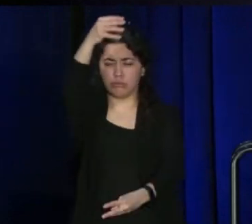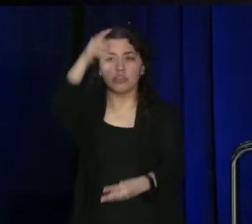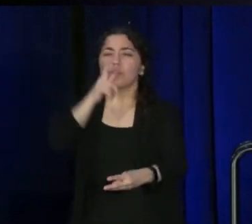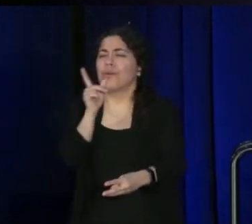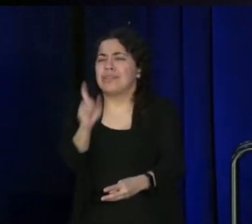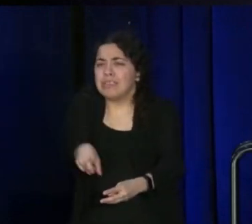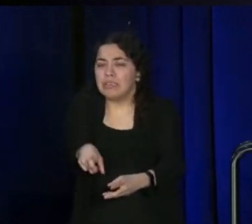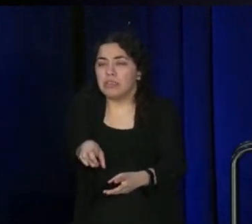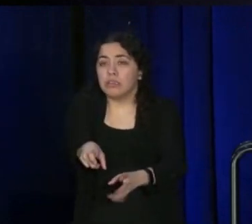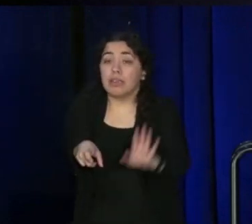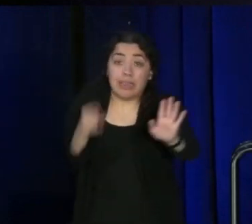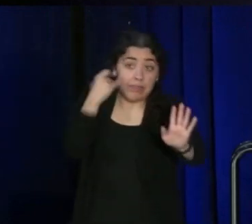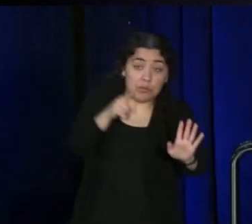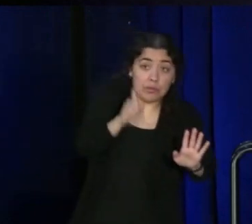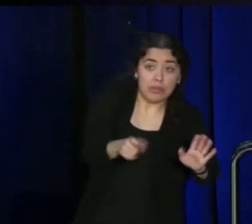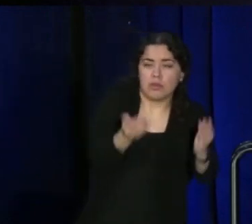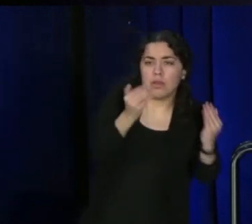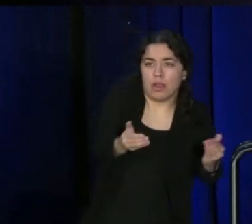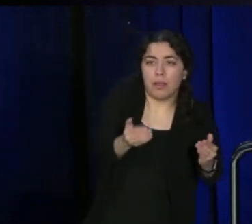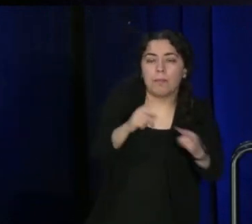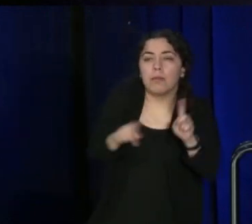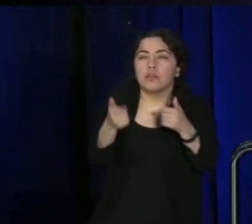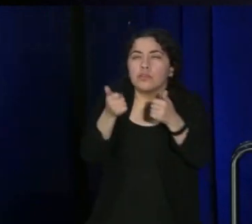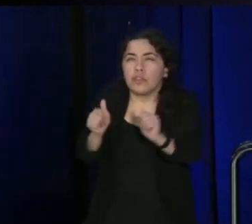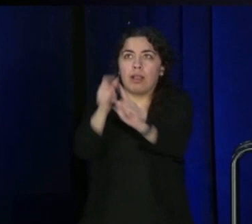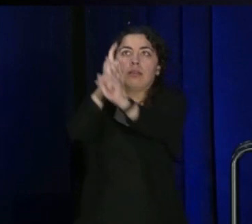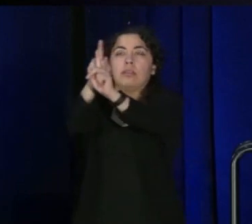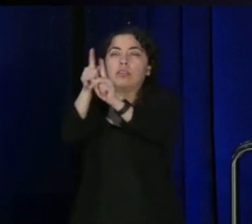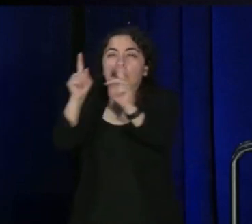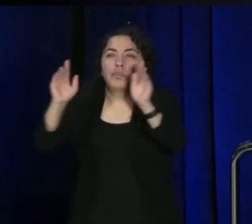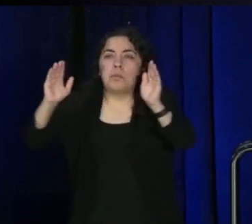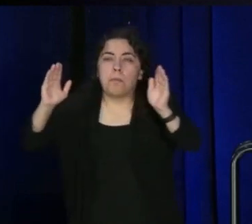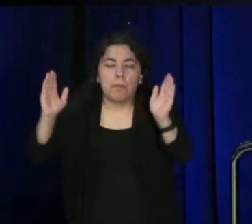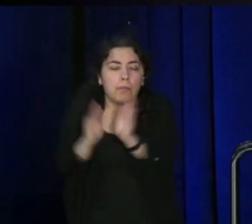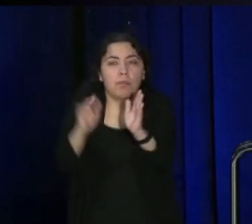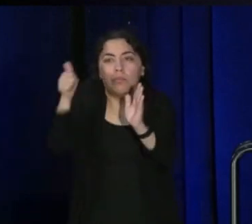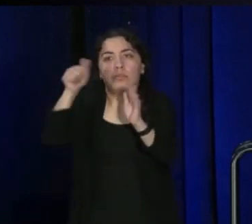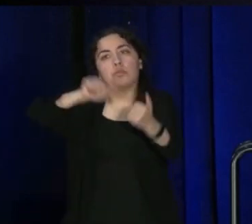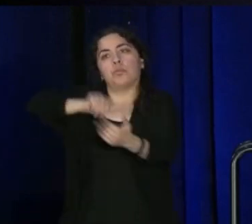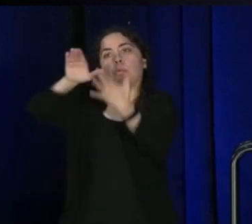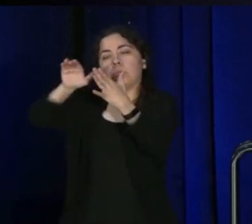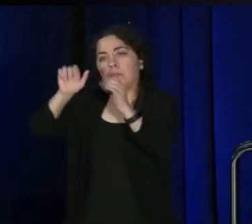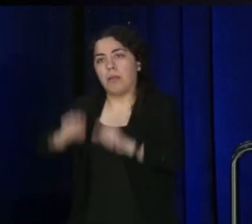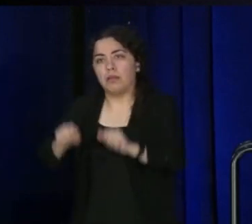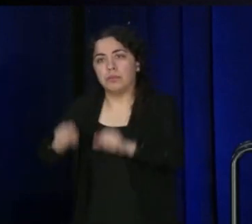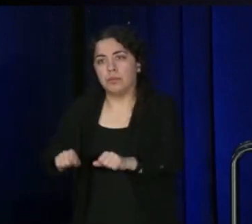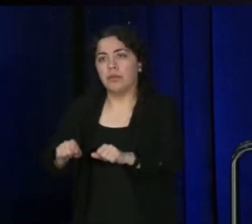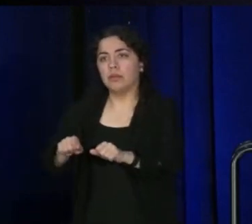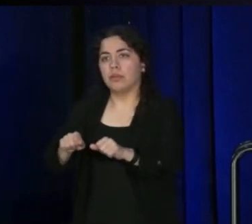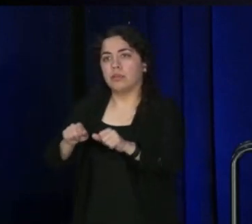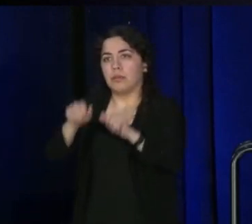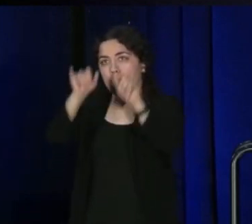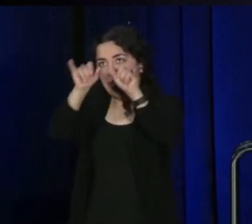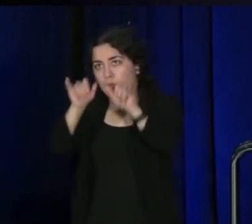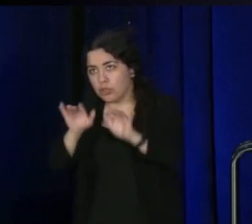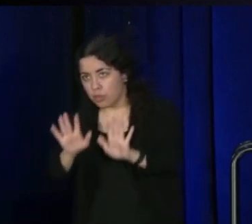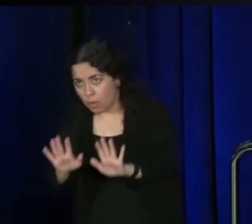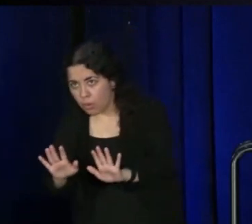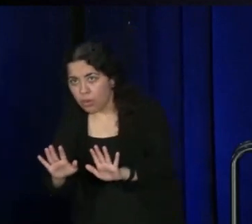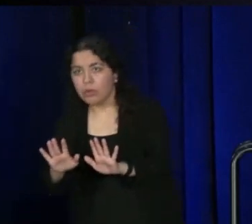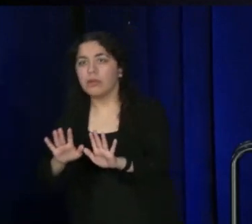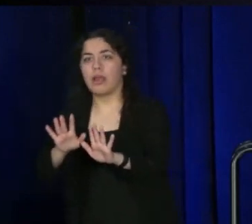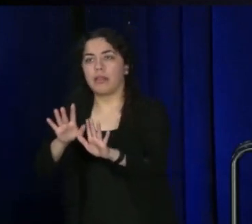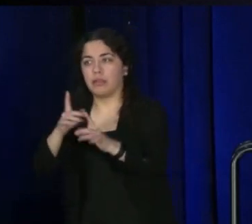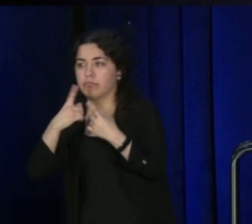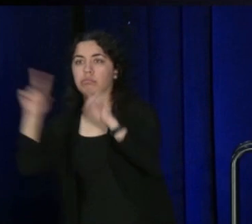it. Build with the smallest approachable pattern that will get you to where you want to be. And the leverage part is about pivoting. If